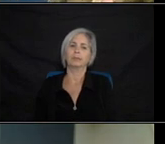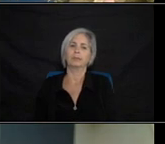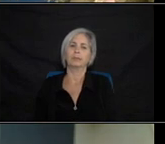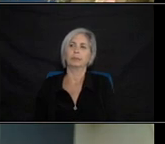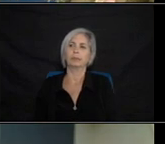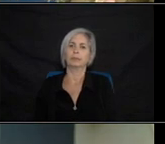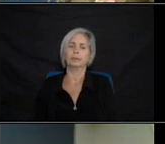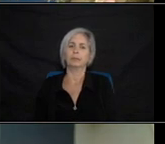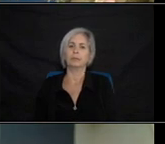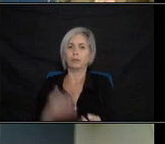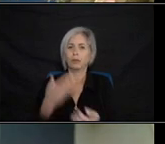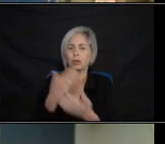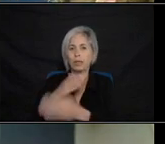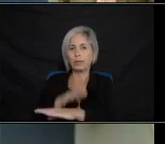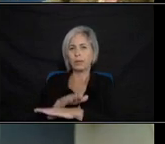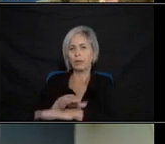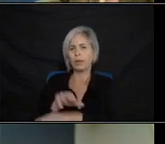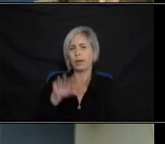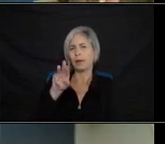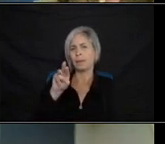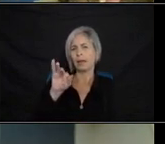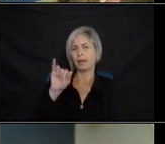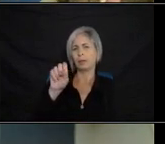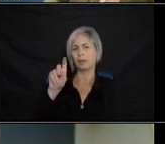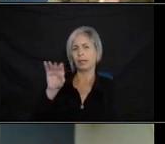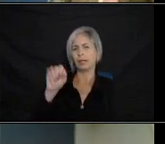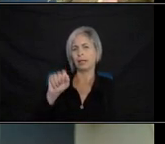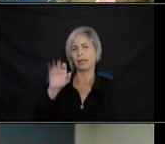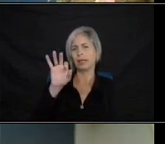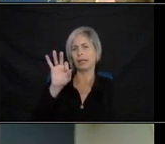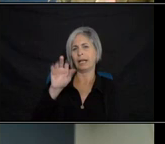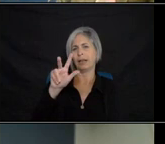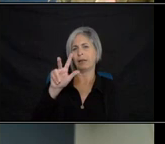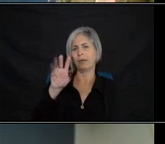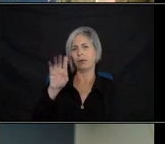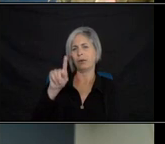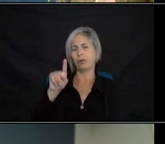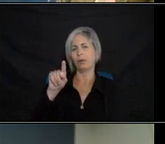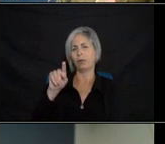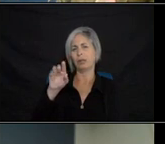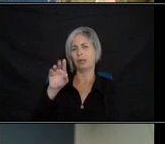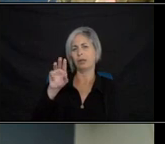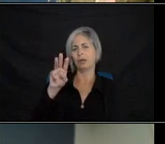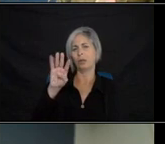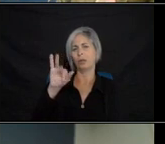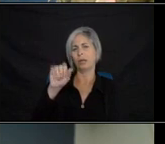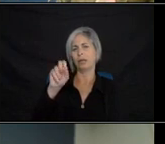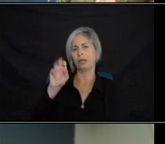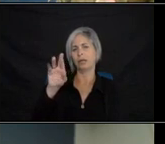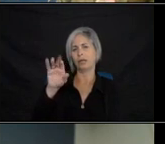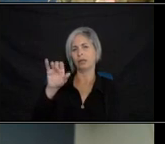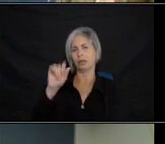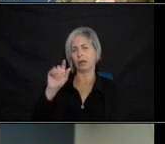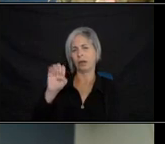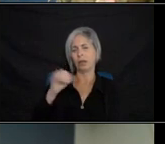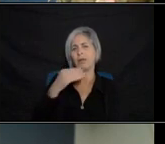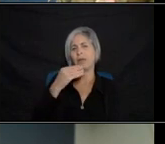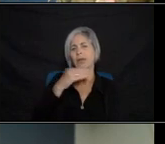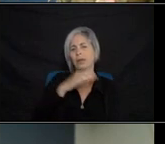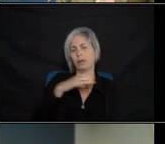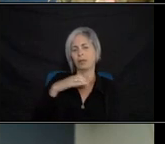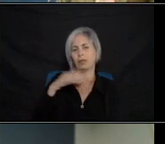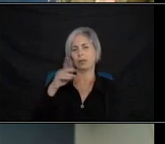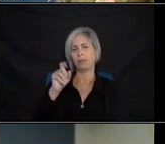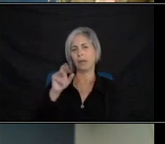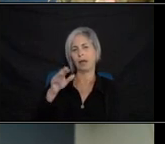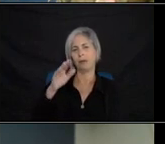Good afternoon. My name is Michael Sorzina. I live at 9341 Long Meadow Circle. Thank you, Mayor. Thank you, Commissioners, for